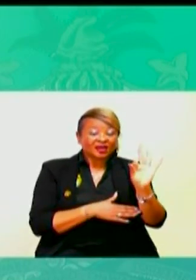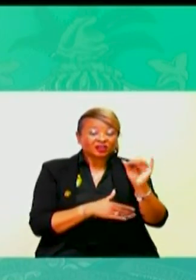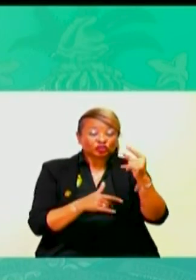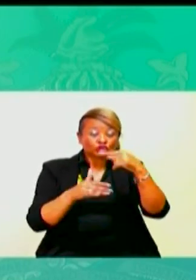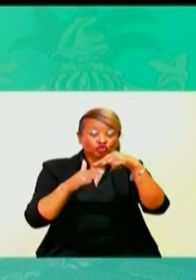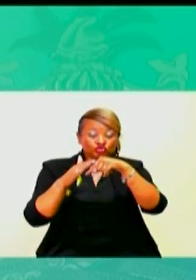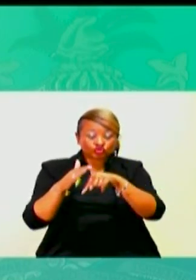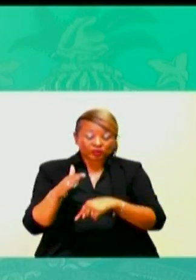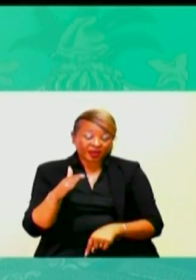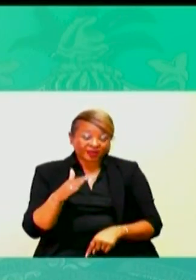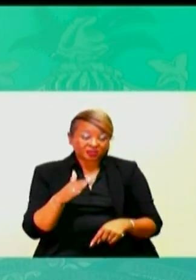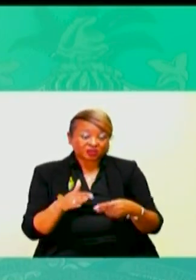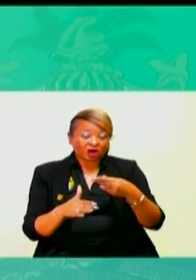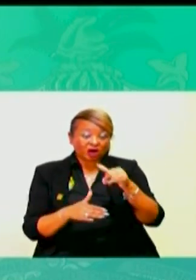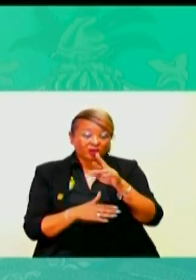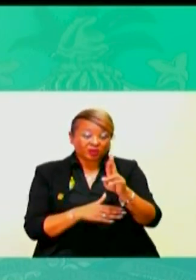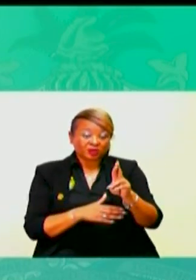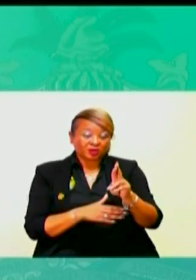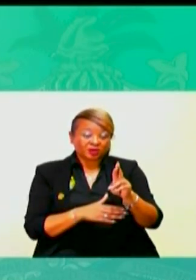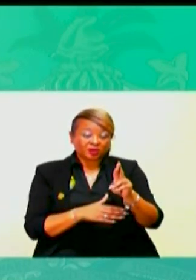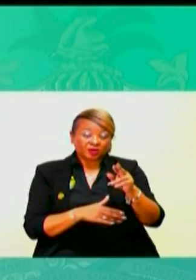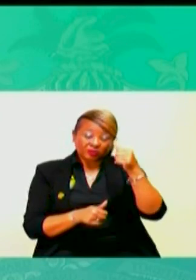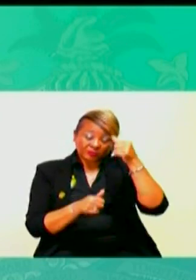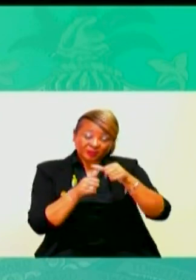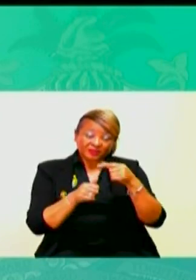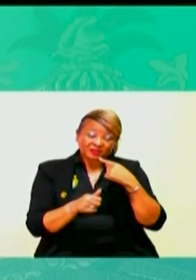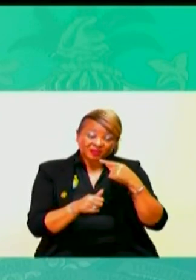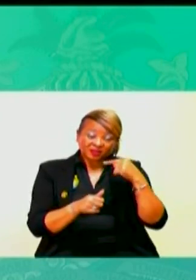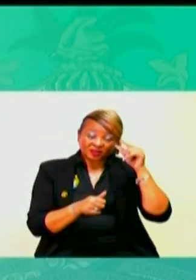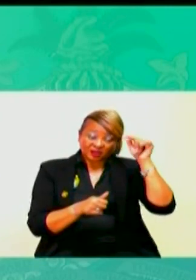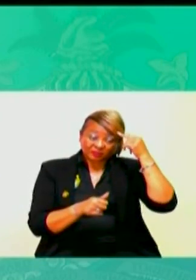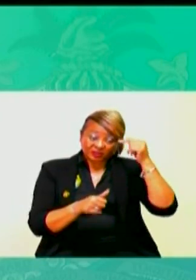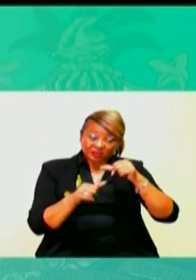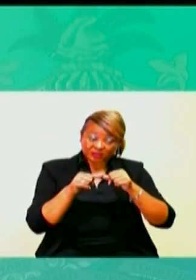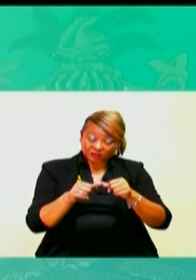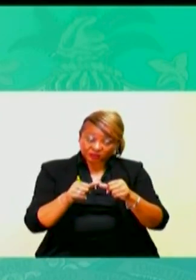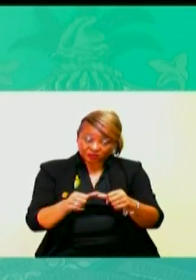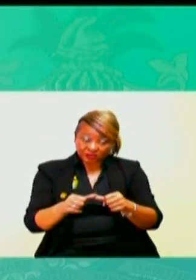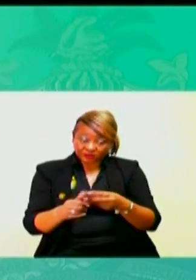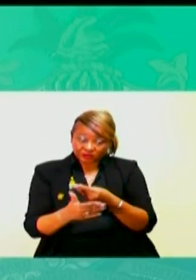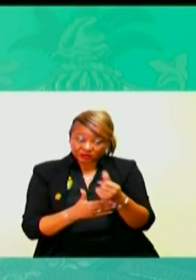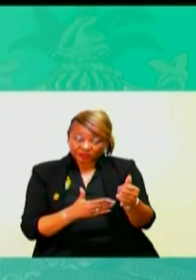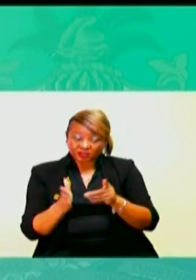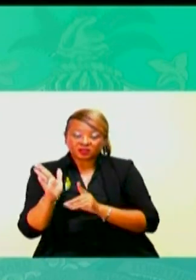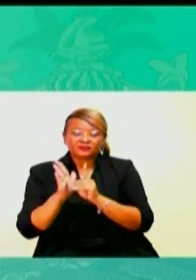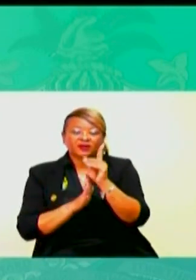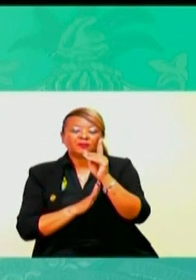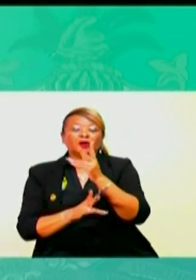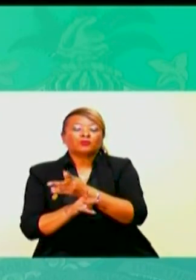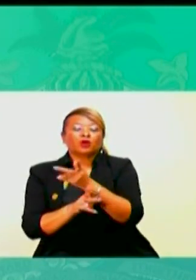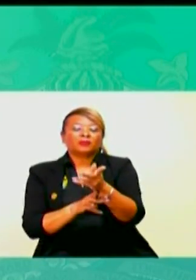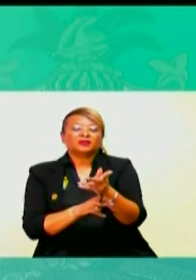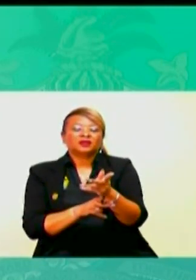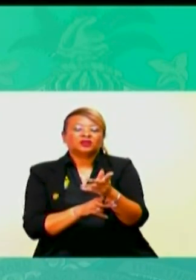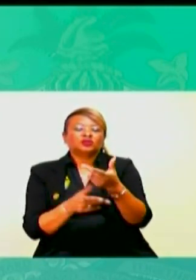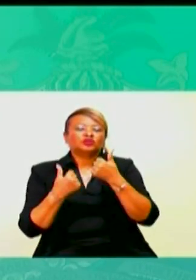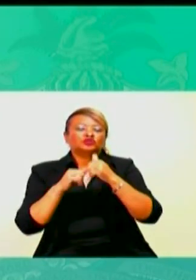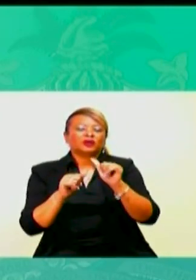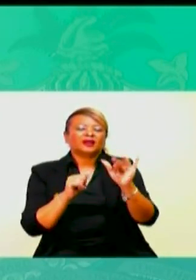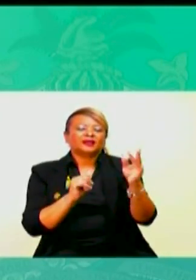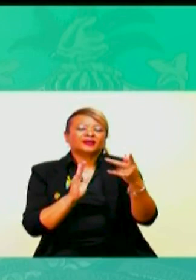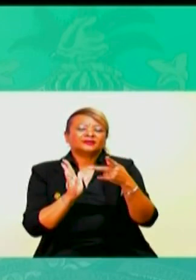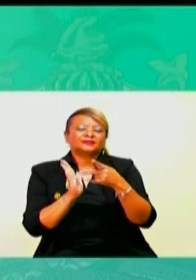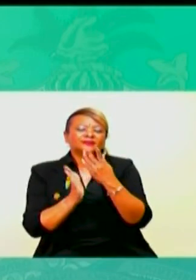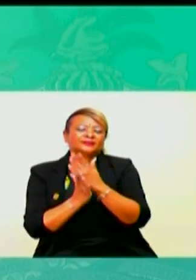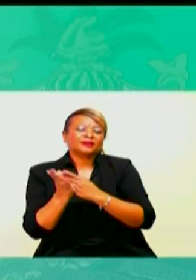harbor. Remember I tell you government is continuous? Mm. So if you spend some money to develop your property, you don't think at least you could try and recover that money at